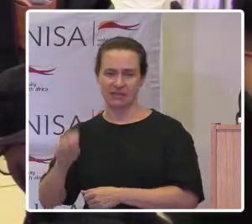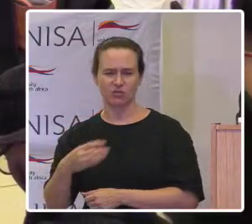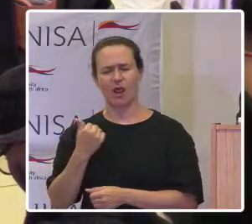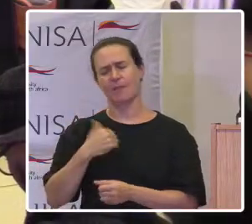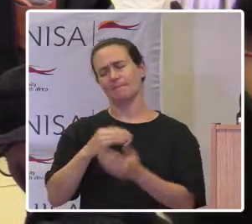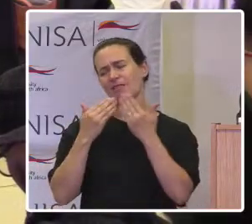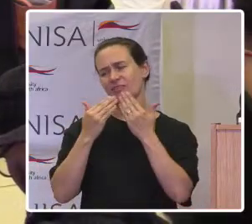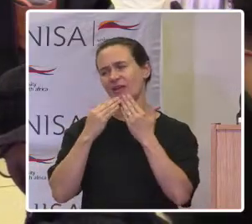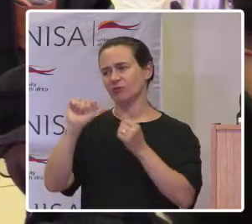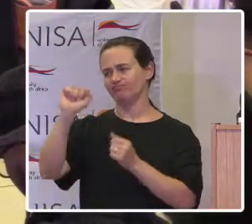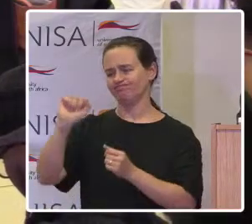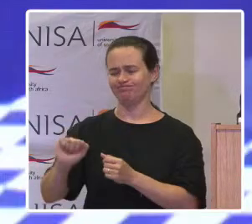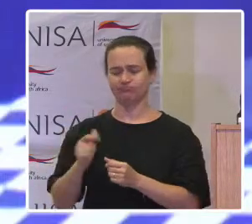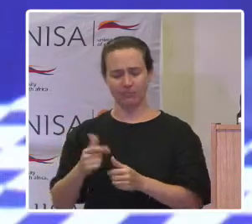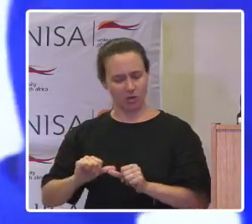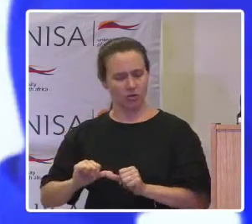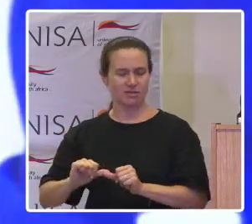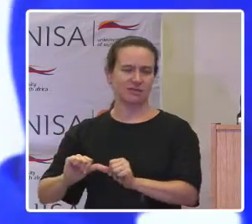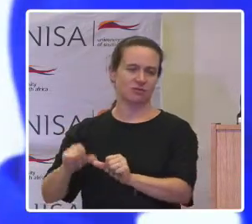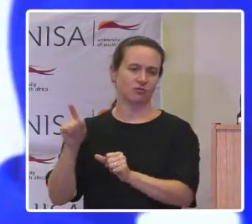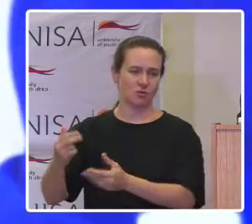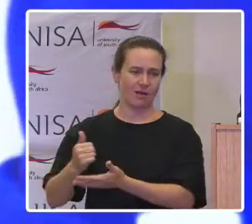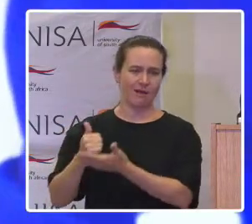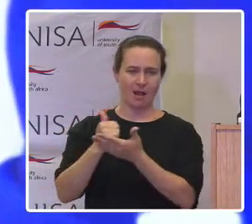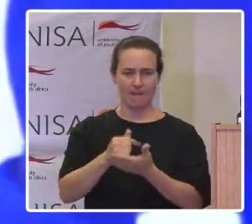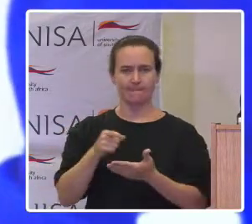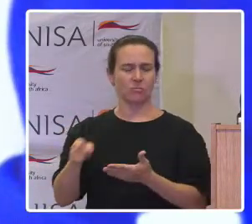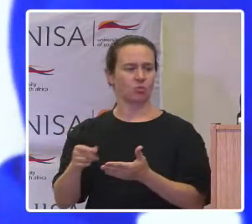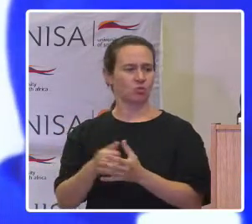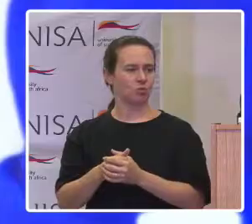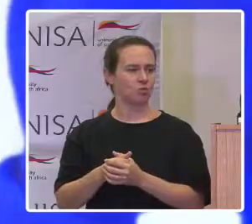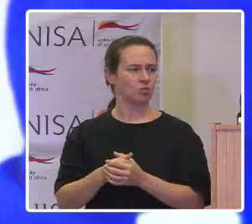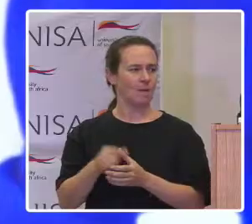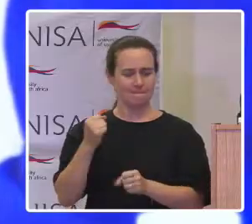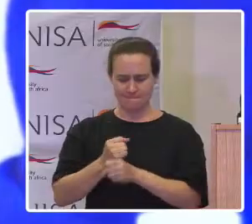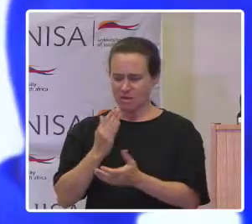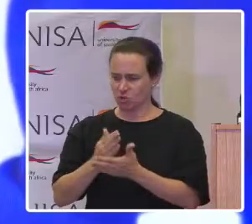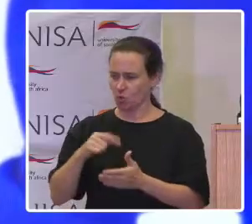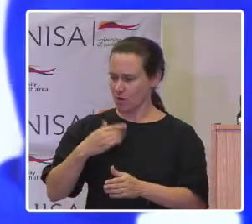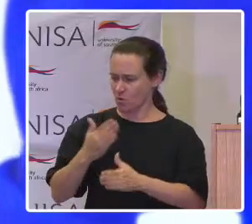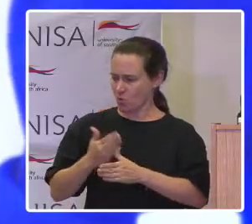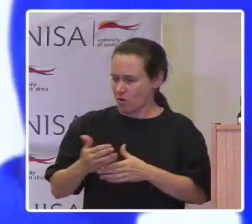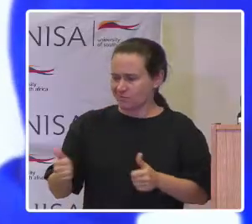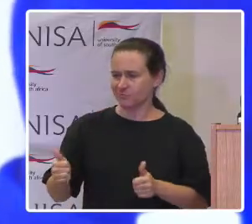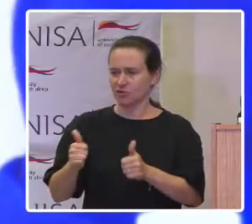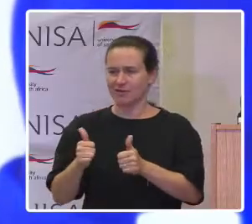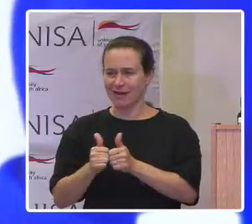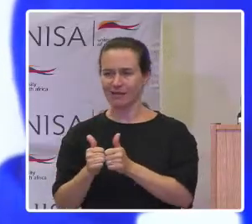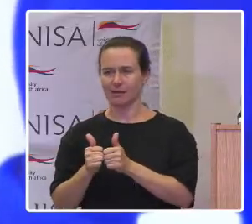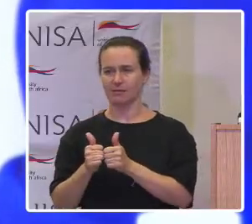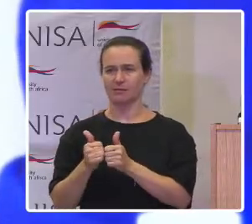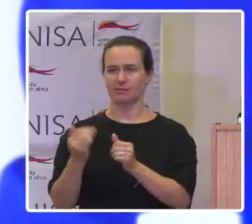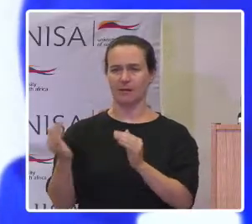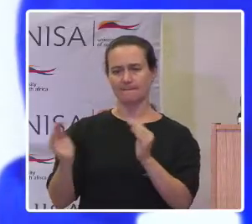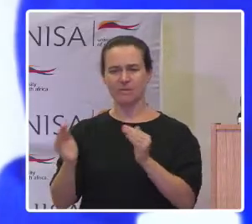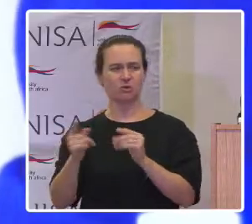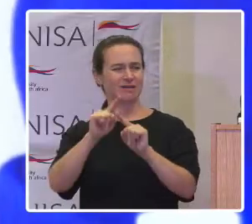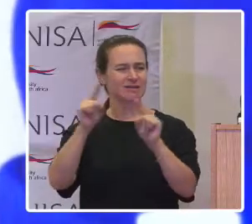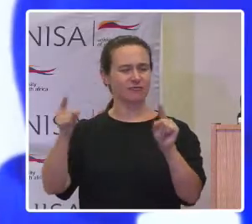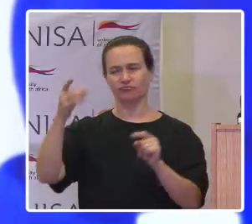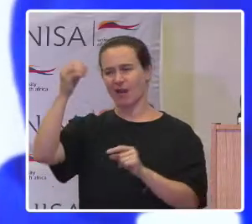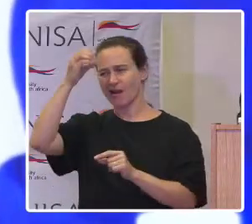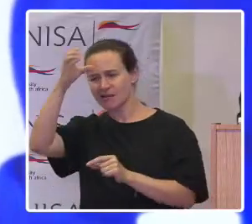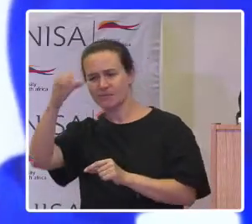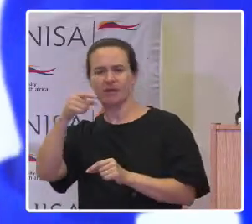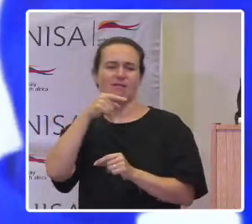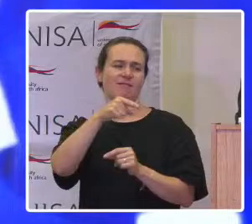continued contribution towards facilitating collaboration between industry, academia, and